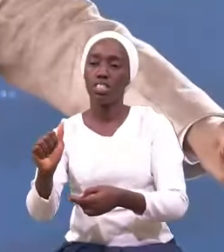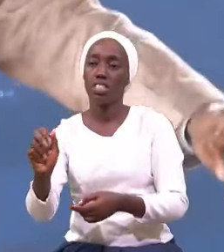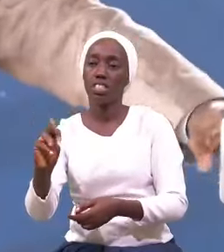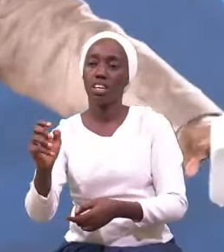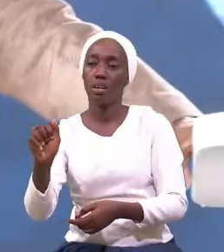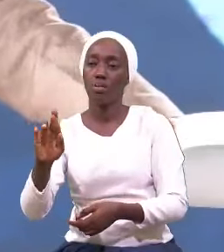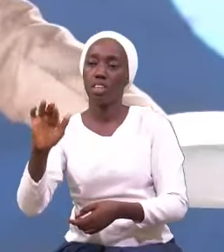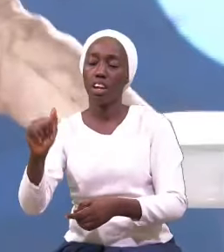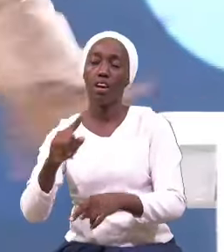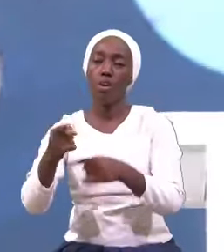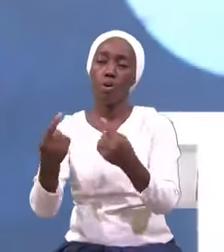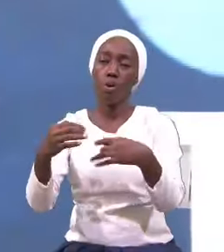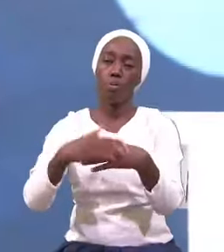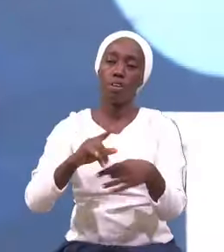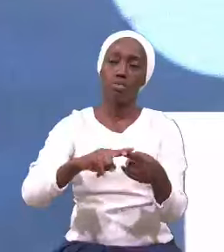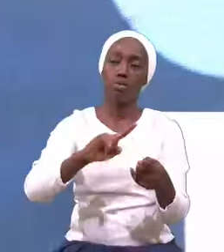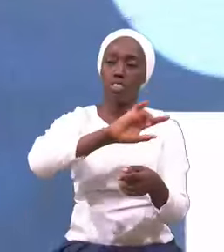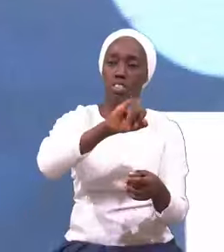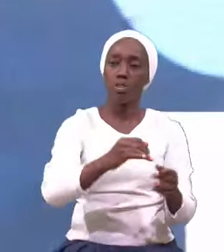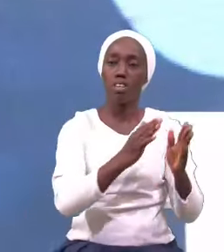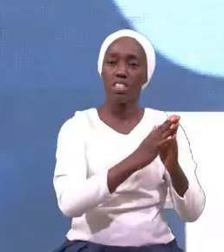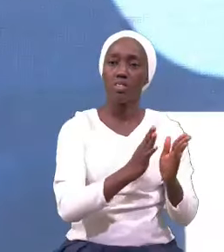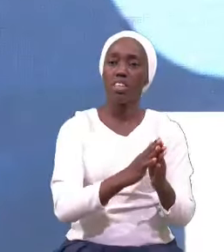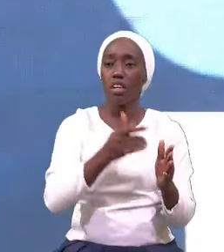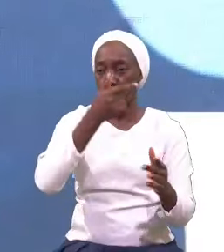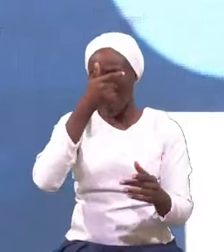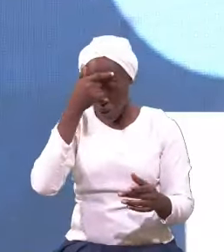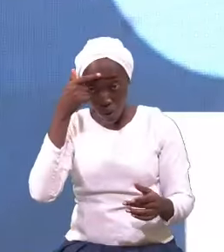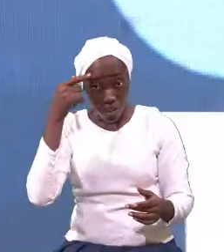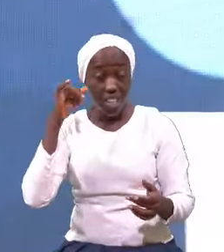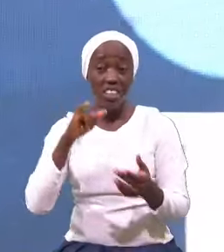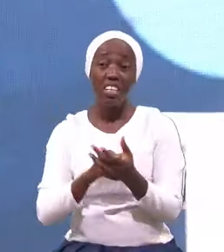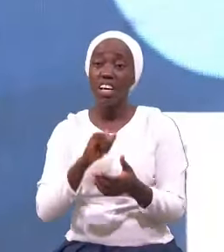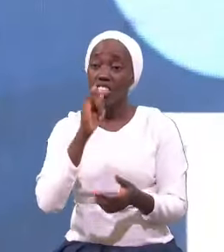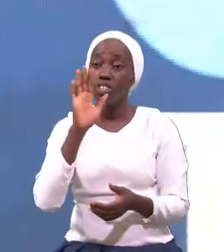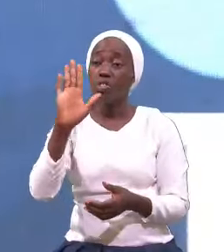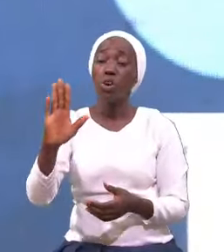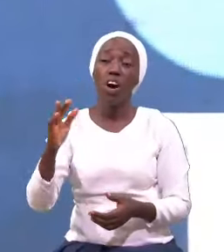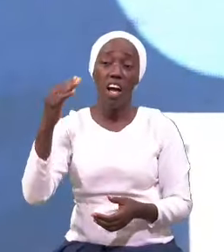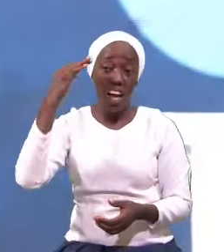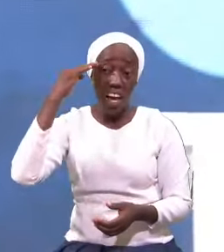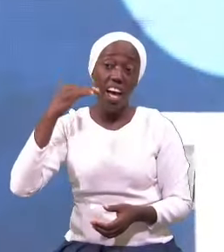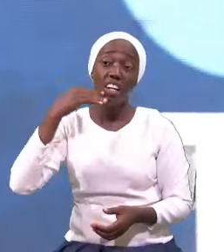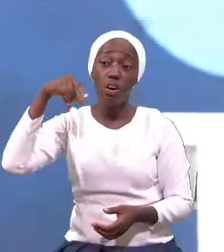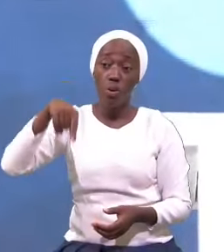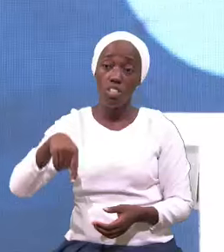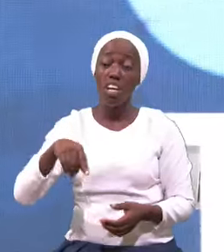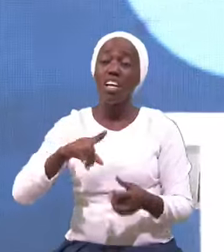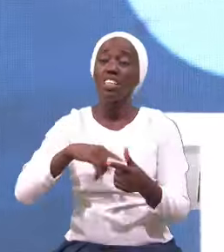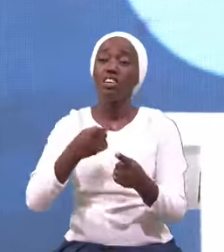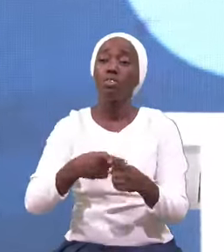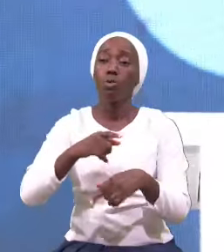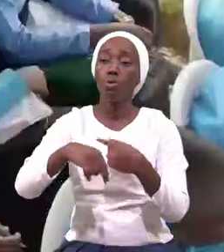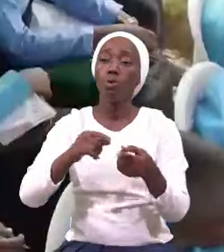to Jerusalem, because that's your headquarters. And then you go to the uttermost part of